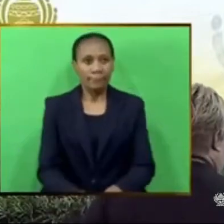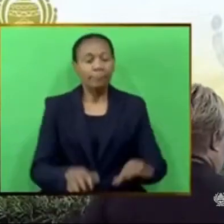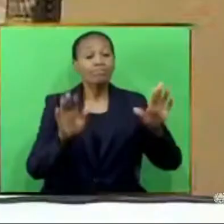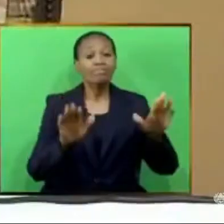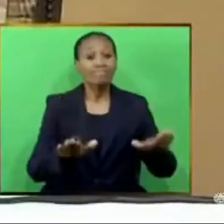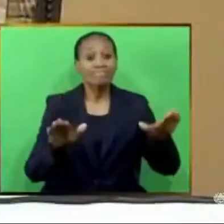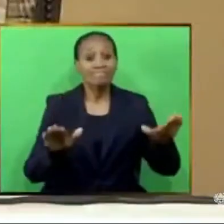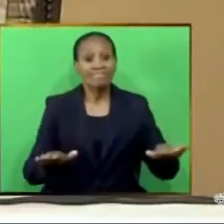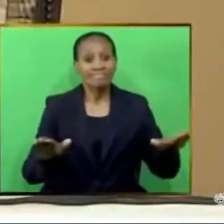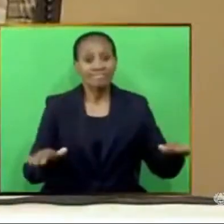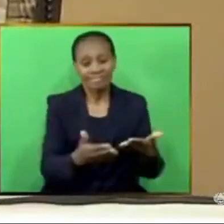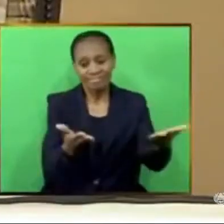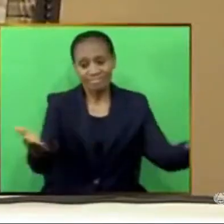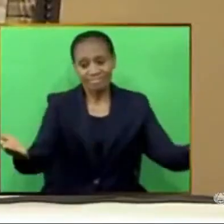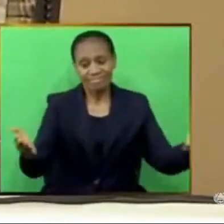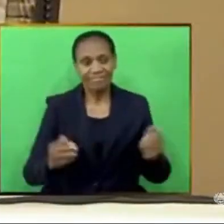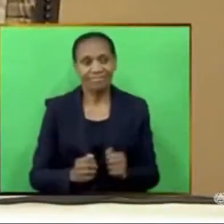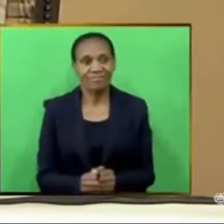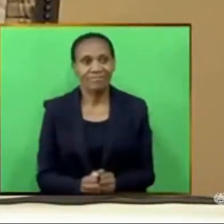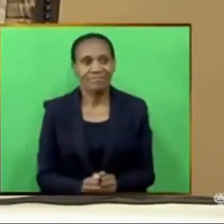Order.